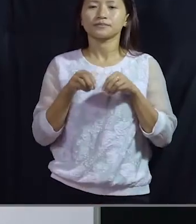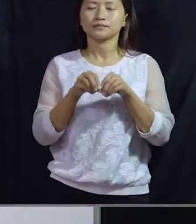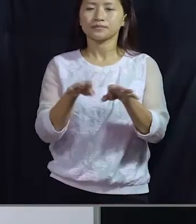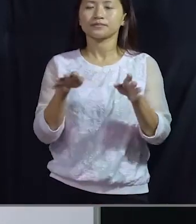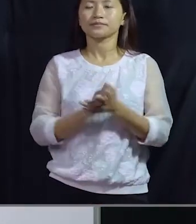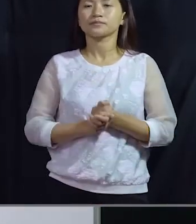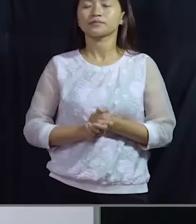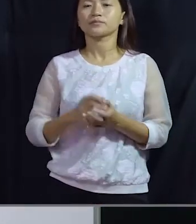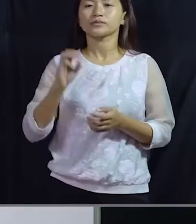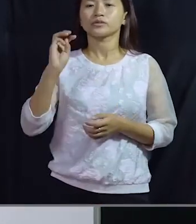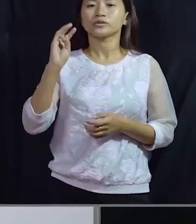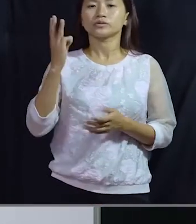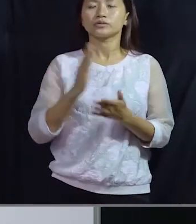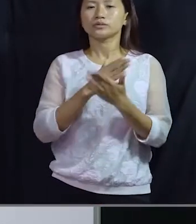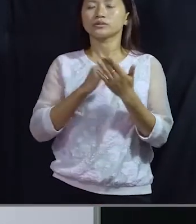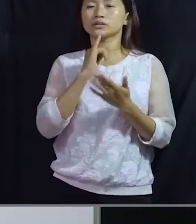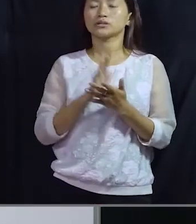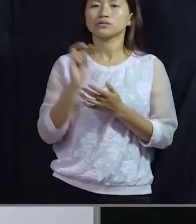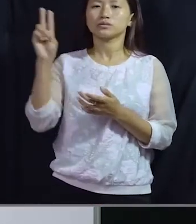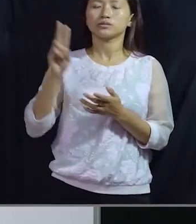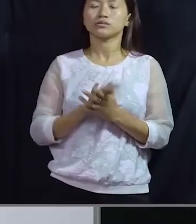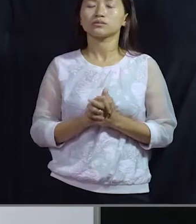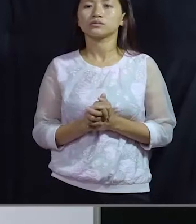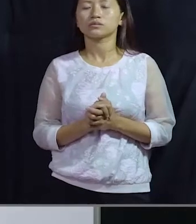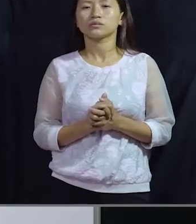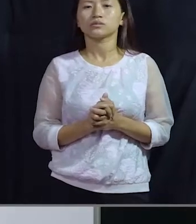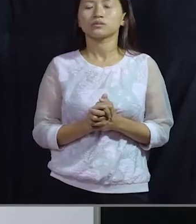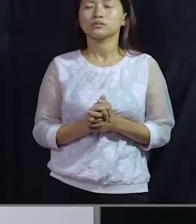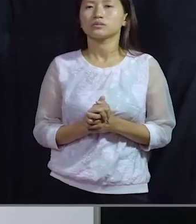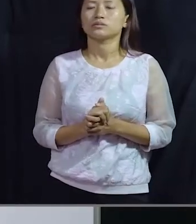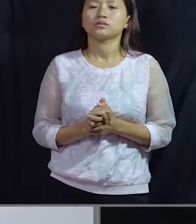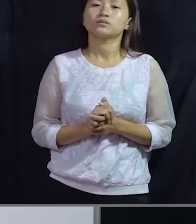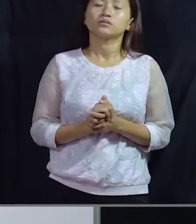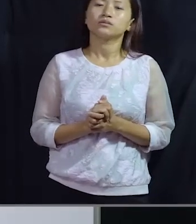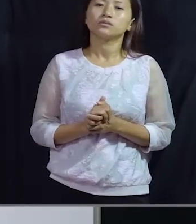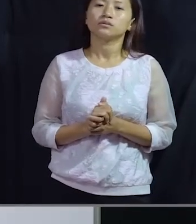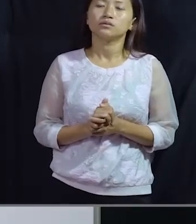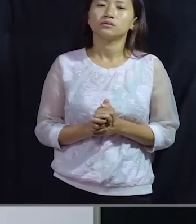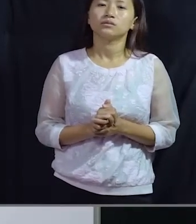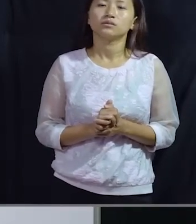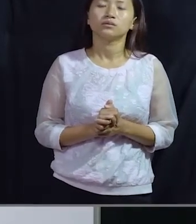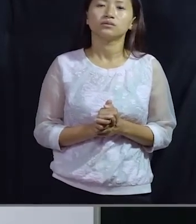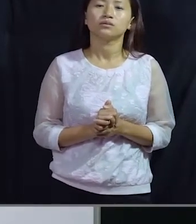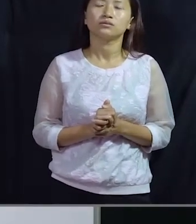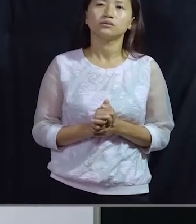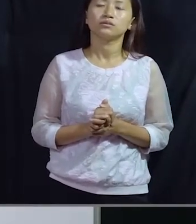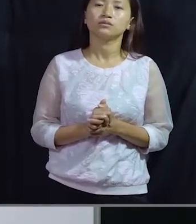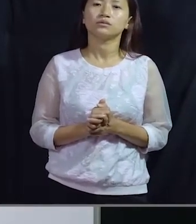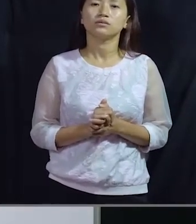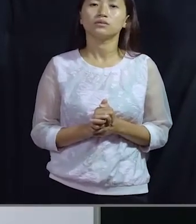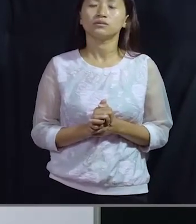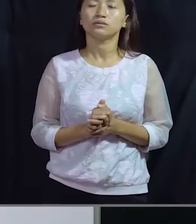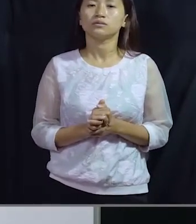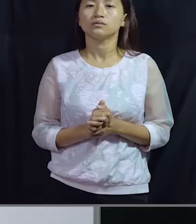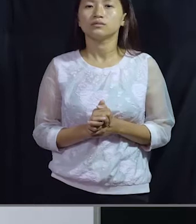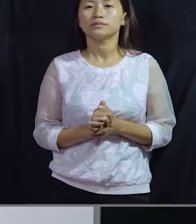ratio of 3:2, like the calculation for reserve and all accumulated